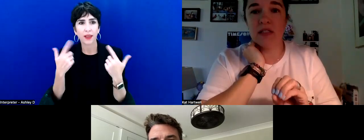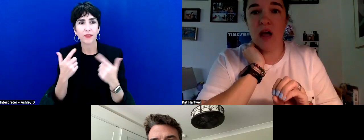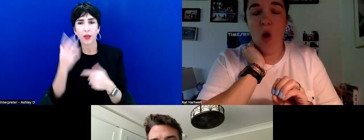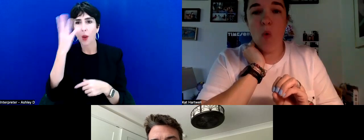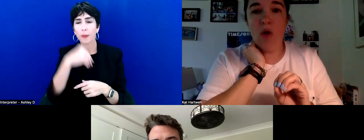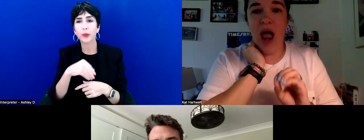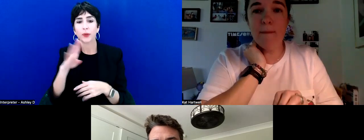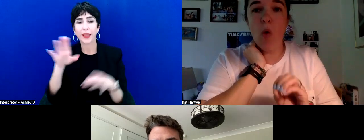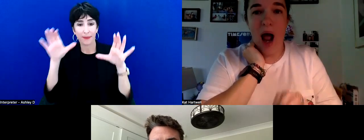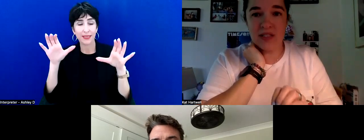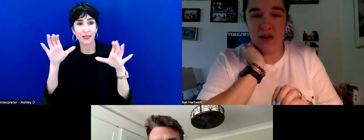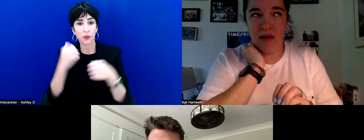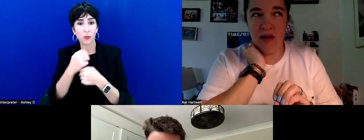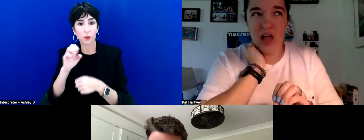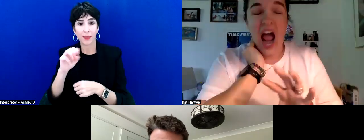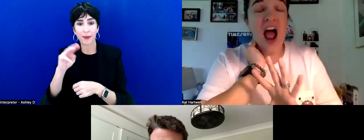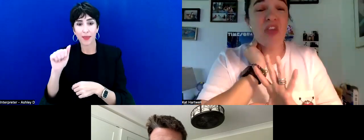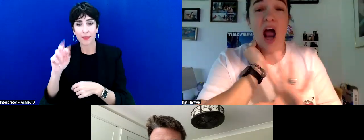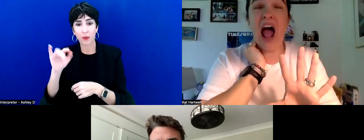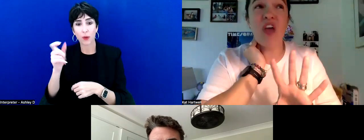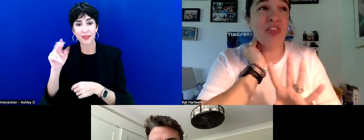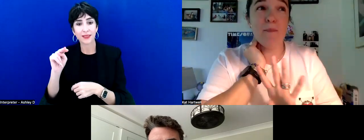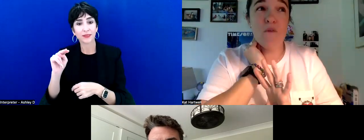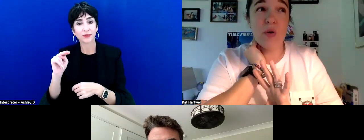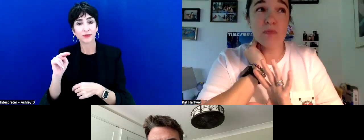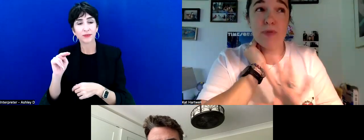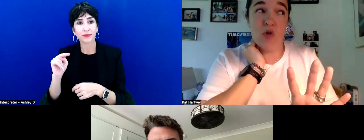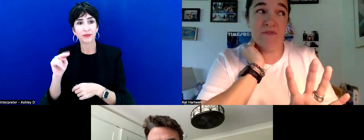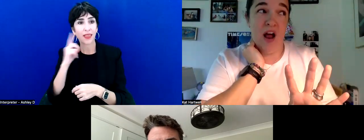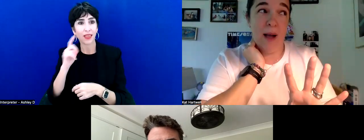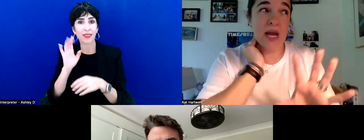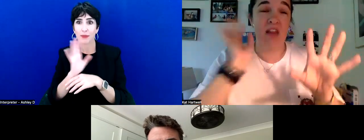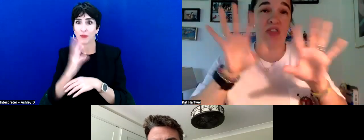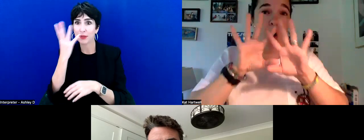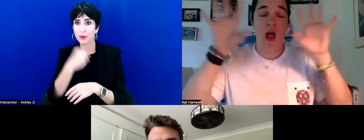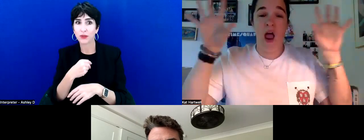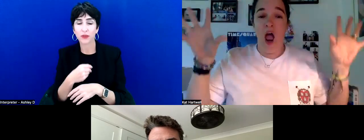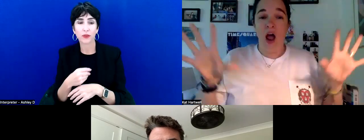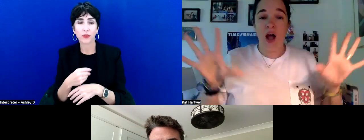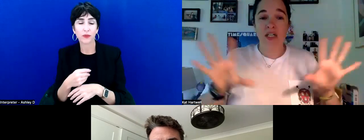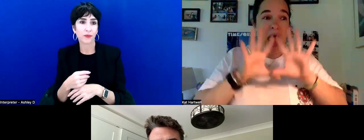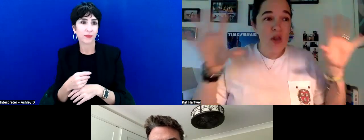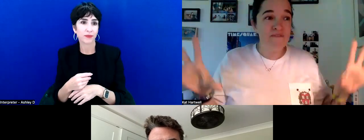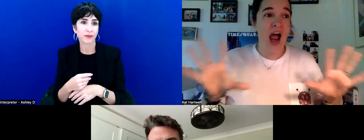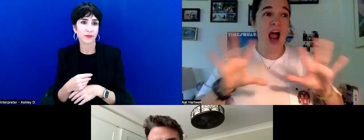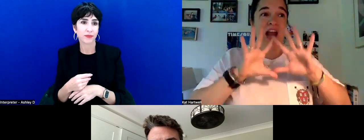and the Beast with Emma Watson. I thought that movie was beautiful. I mean, the Downey back and